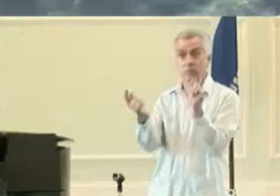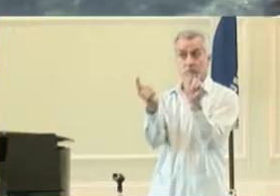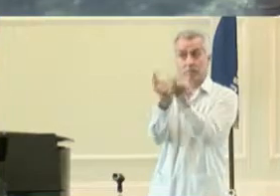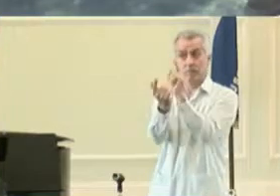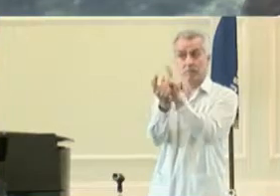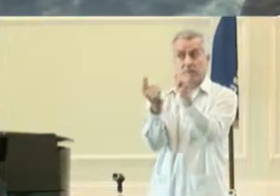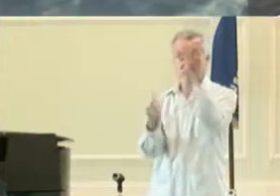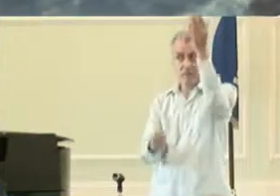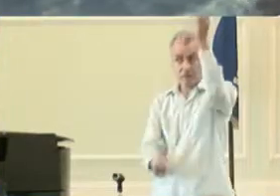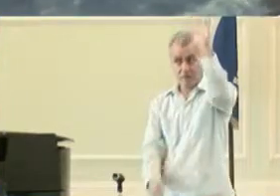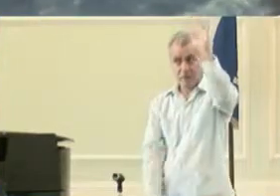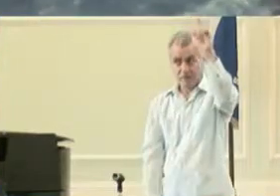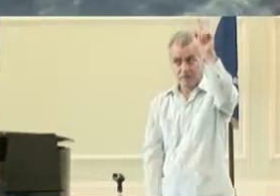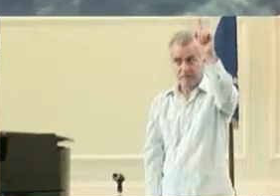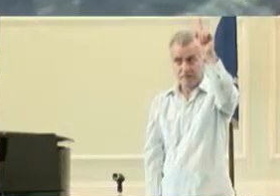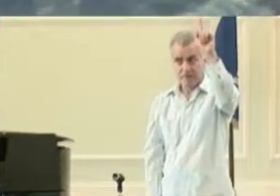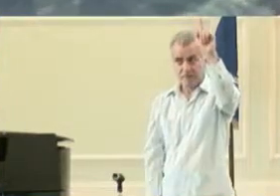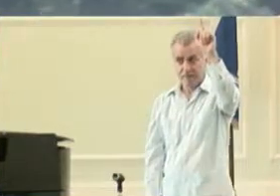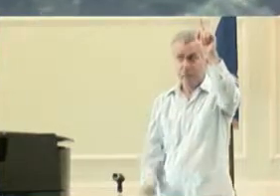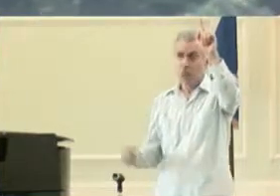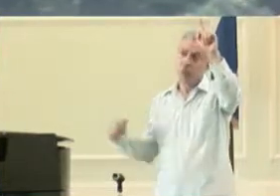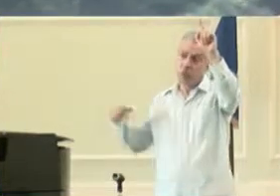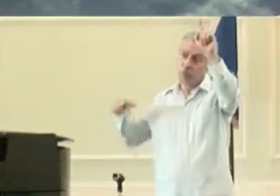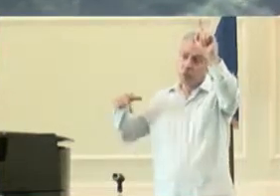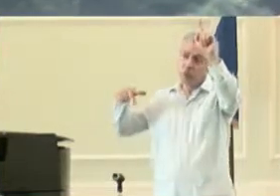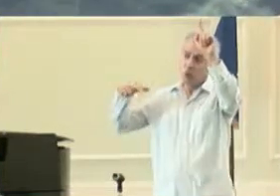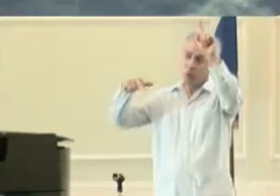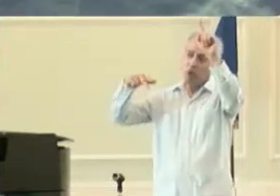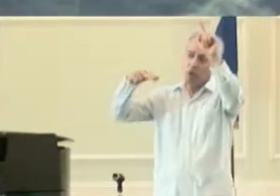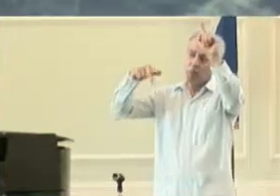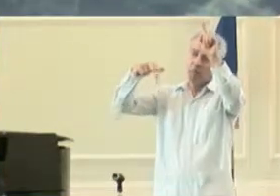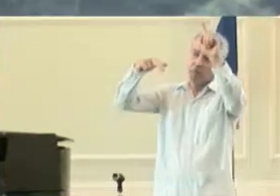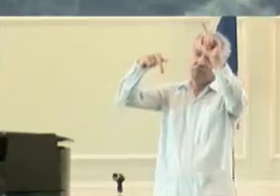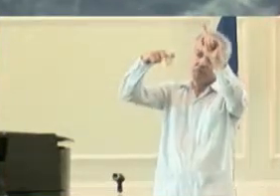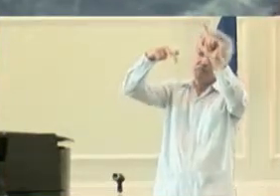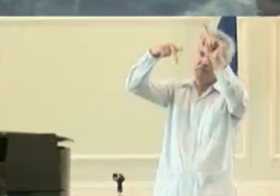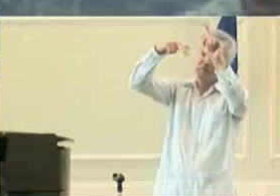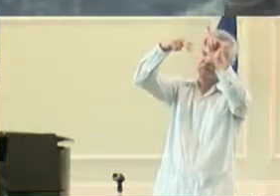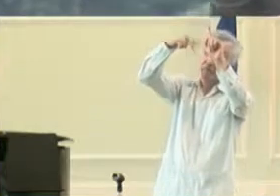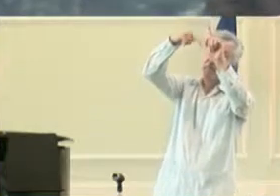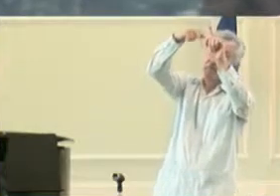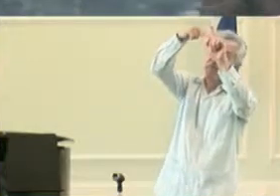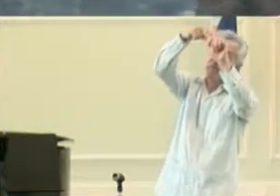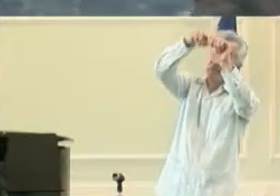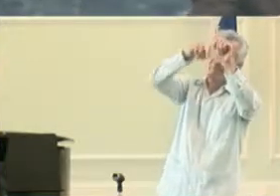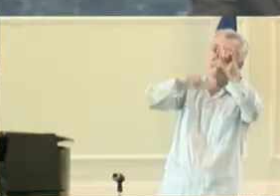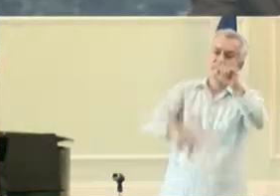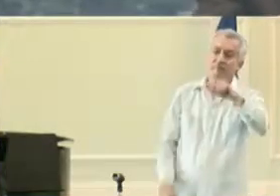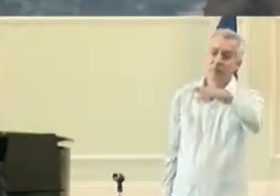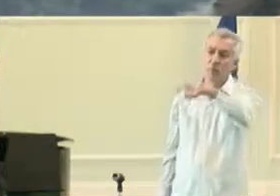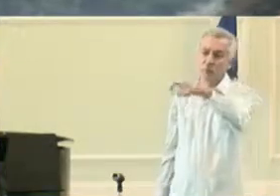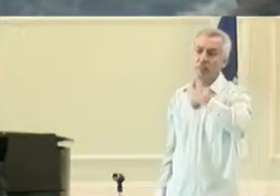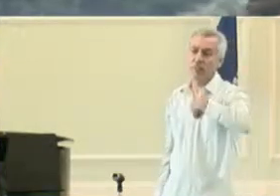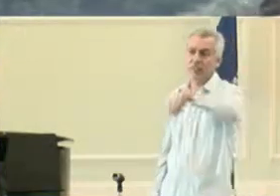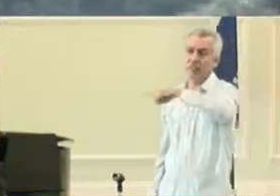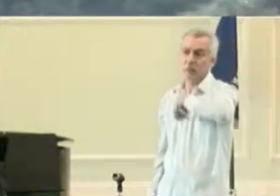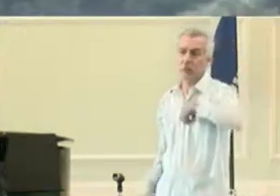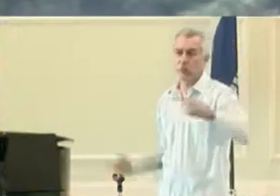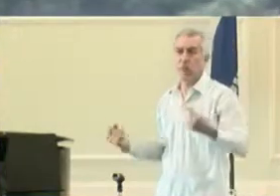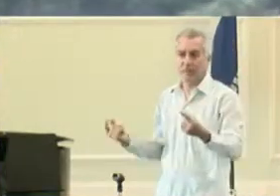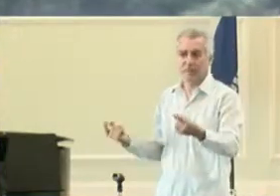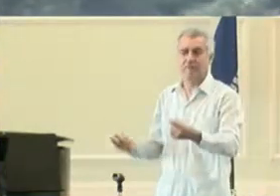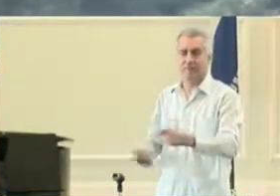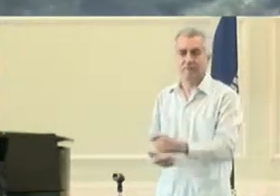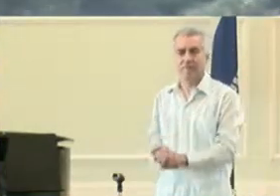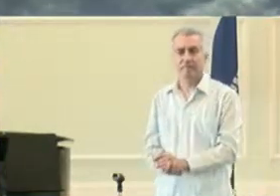God, we need to go up with God. Now, I'm not saying, as some people have said in the past, I'm not saying